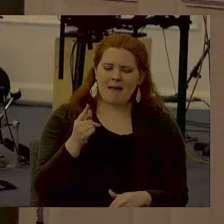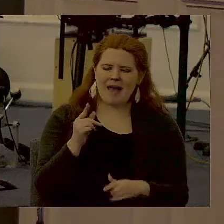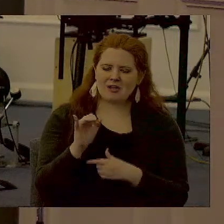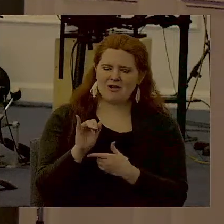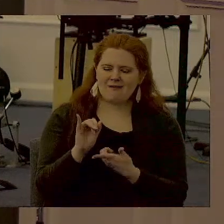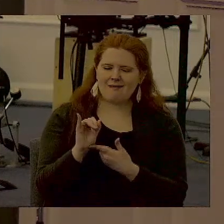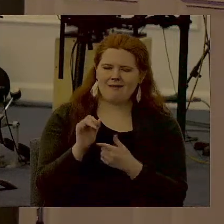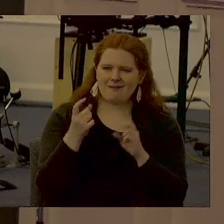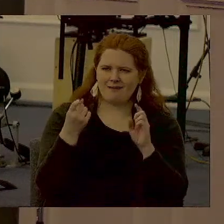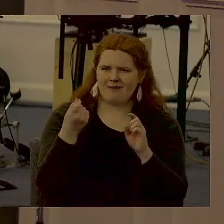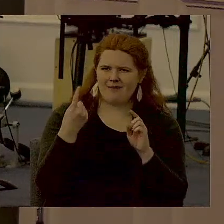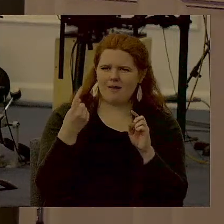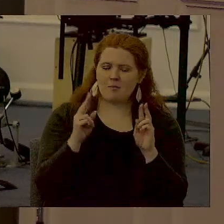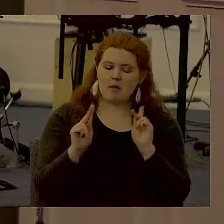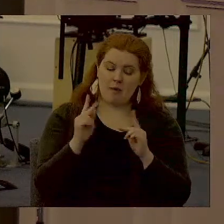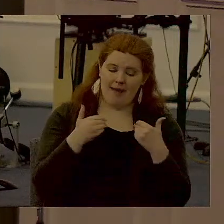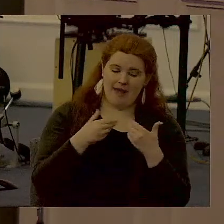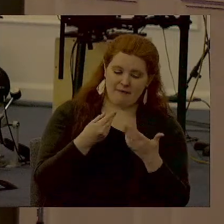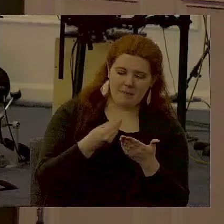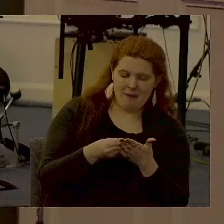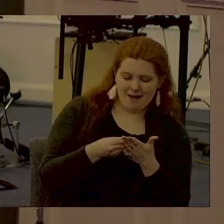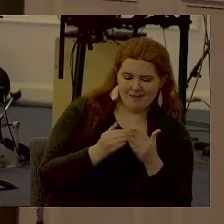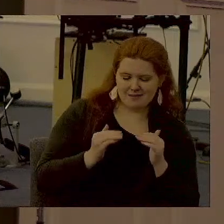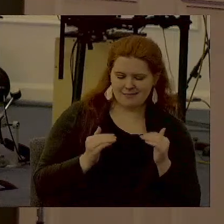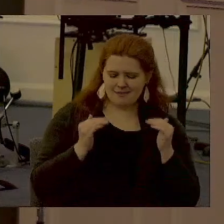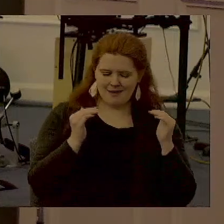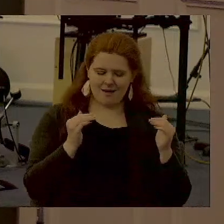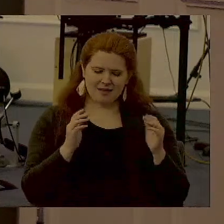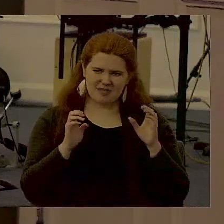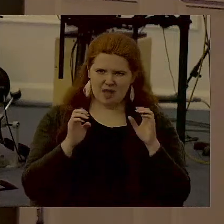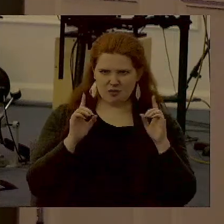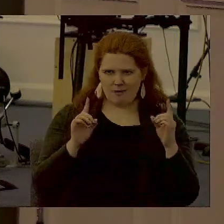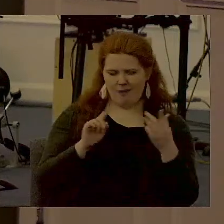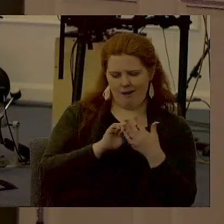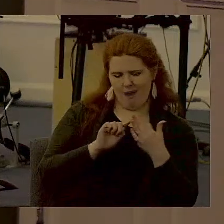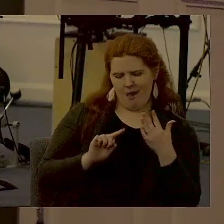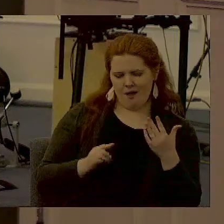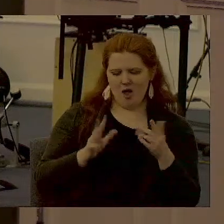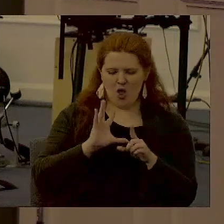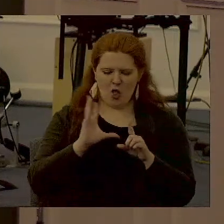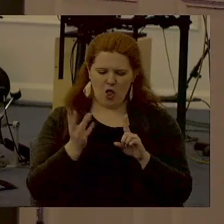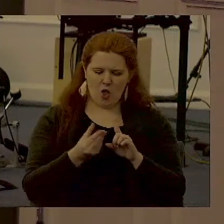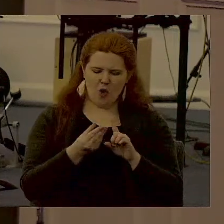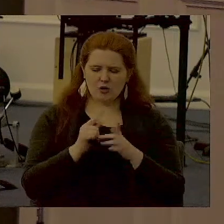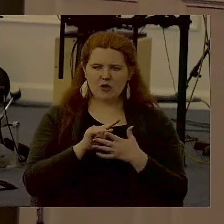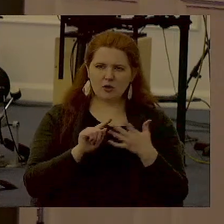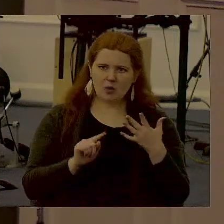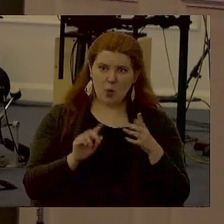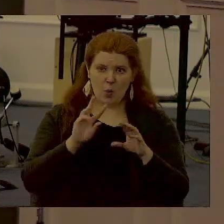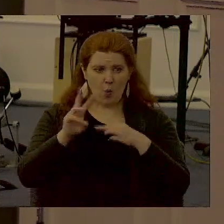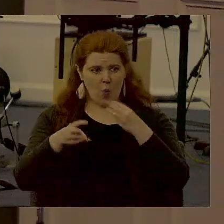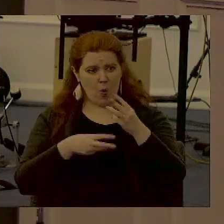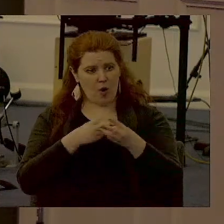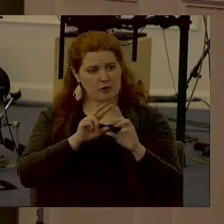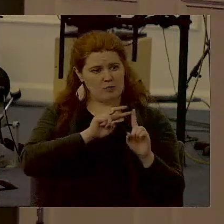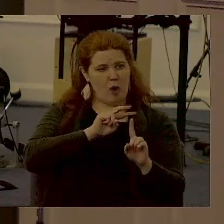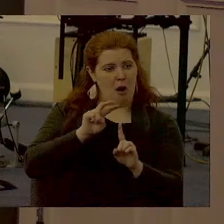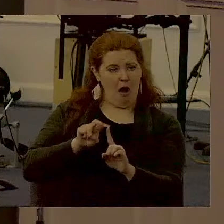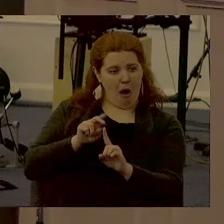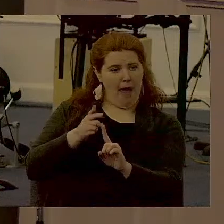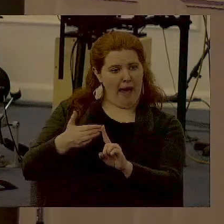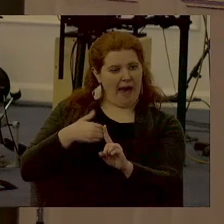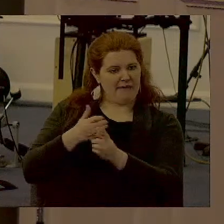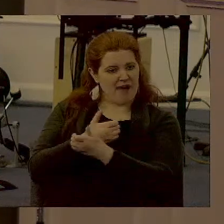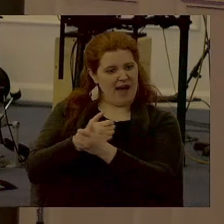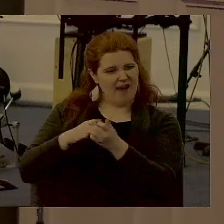who have money and status and education. Culturally, from a world's perspective, they have everything